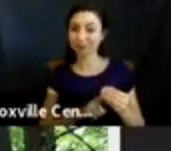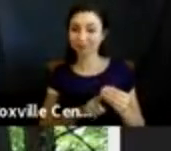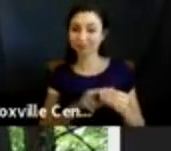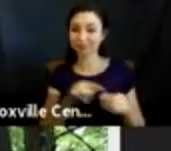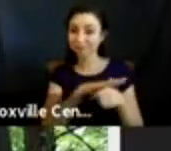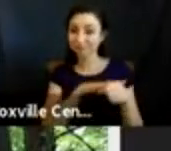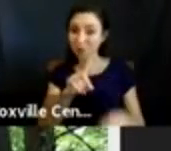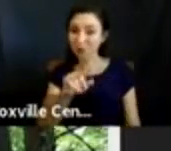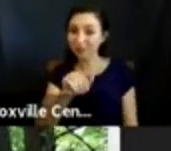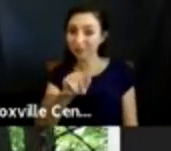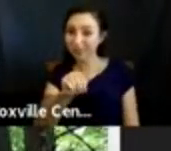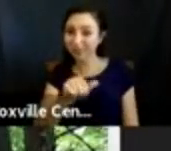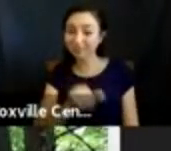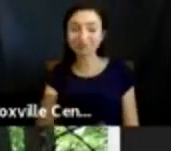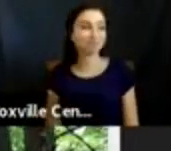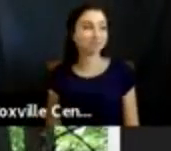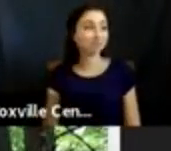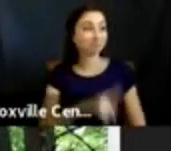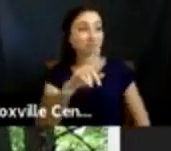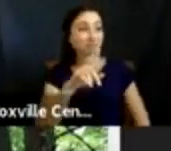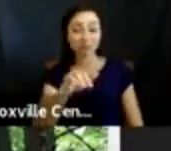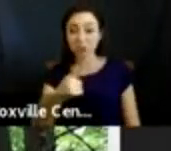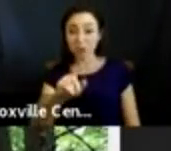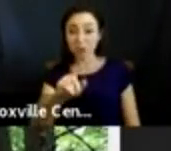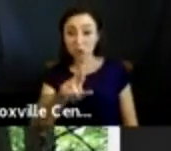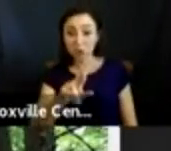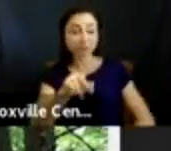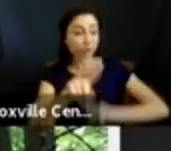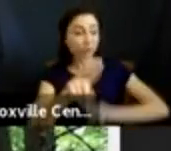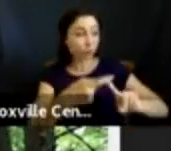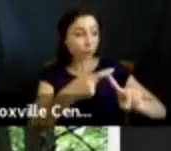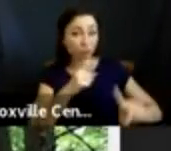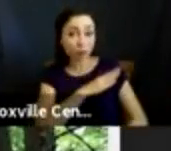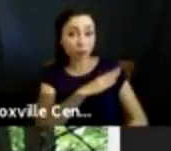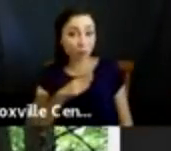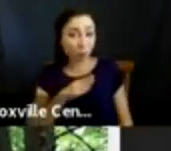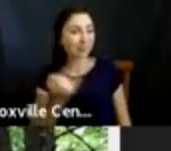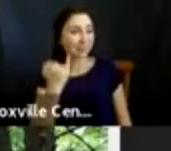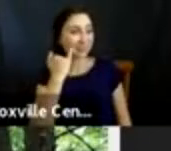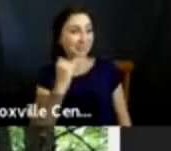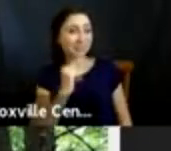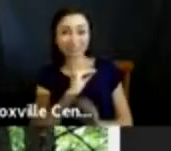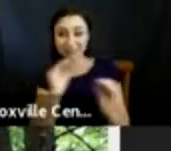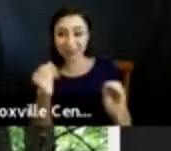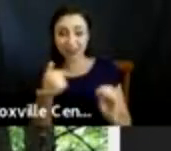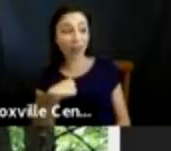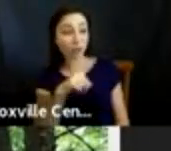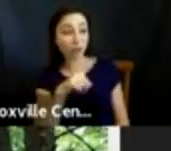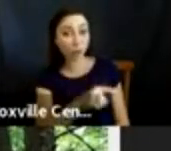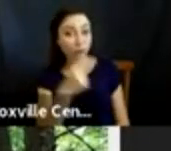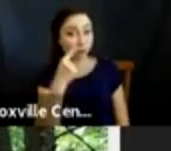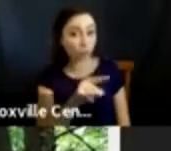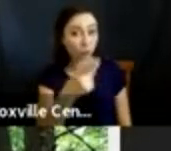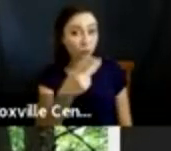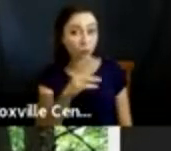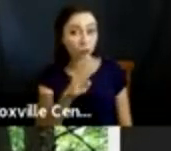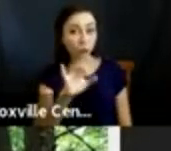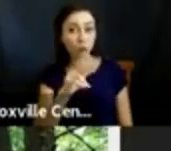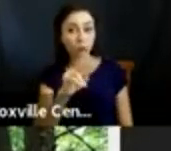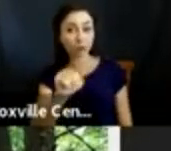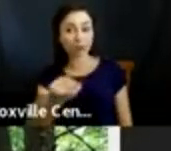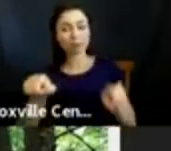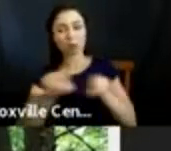from the board? If not, Dr. Buchanan, I have a question to you, and it'll also go to Dr.